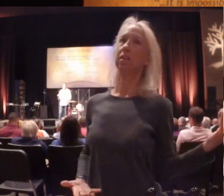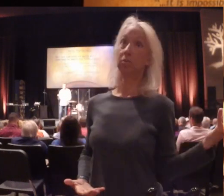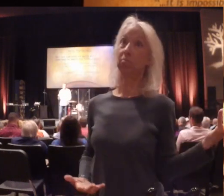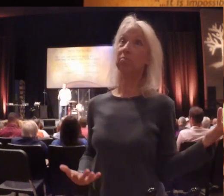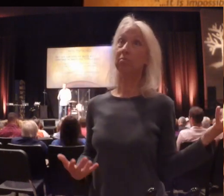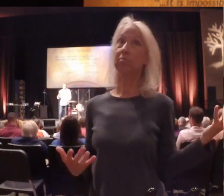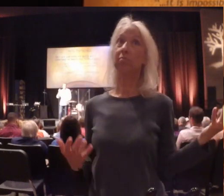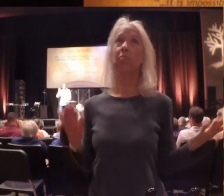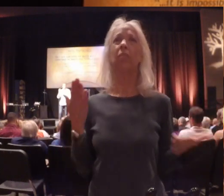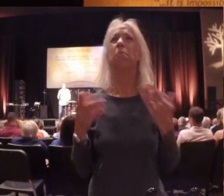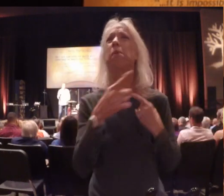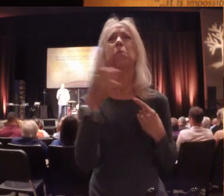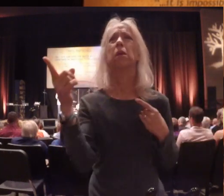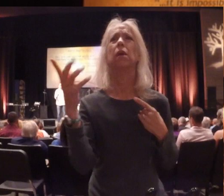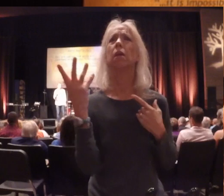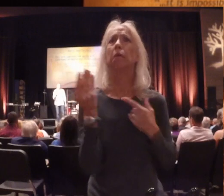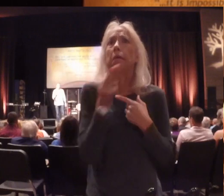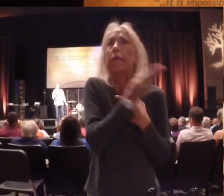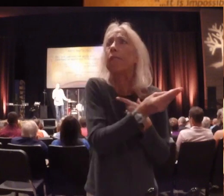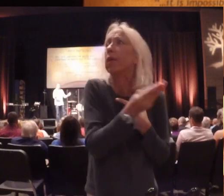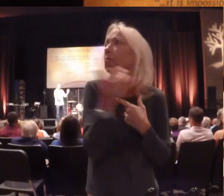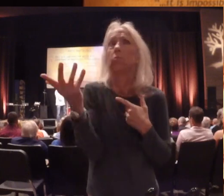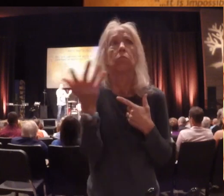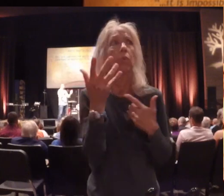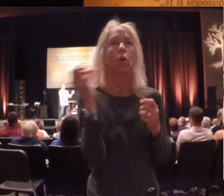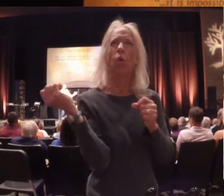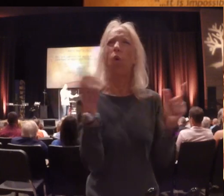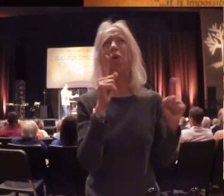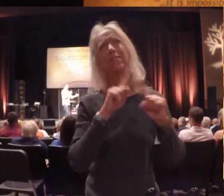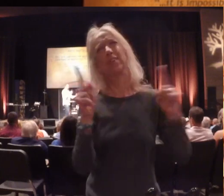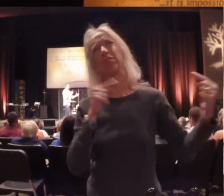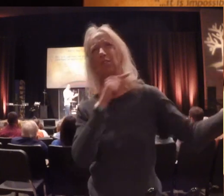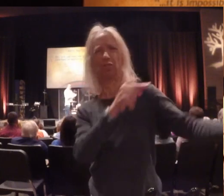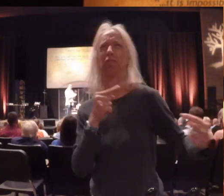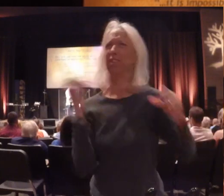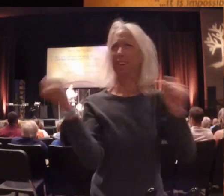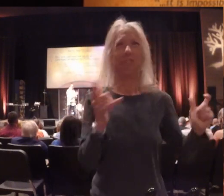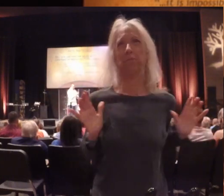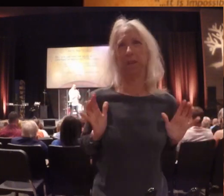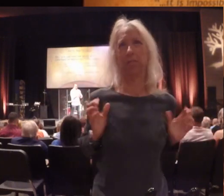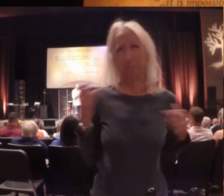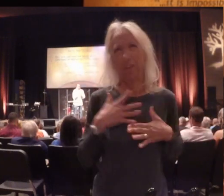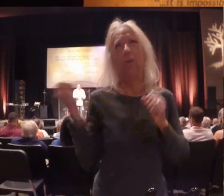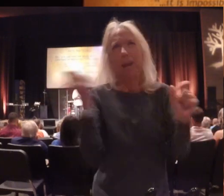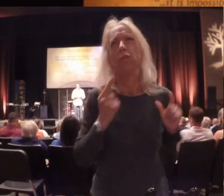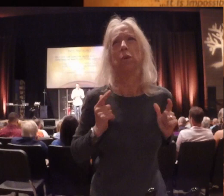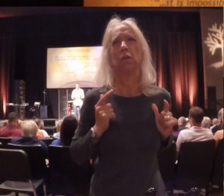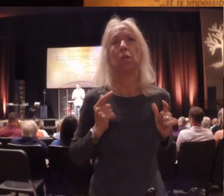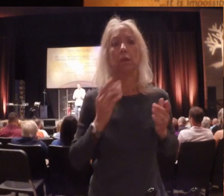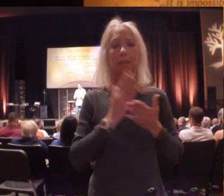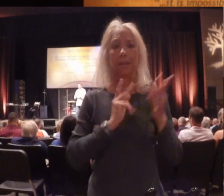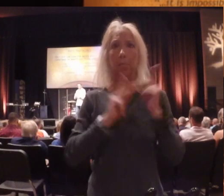faith. Maybe it's by being generous for some of us. We all have different struggles and fears. Some of us are